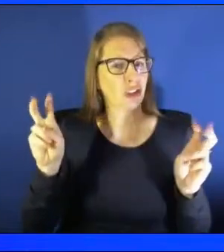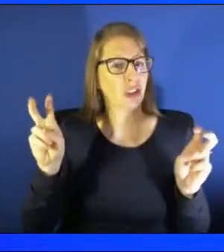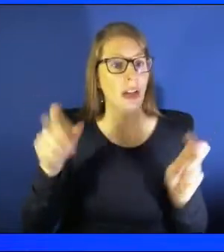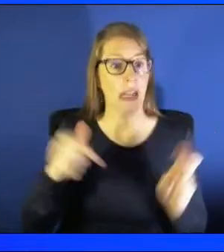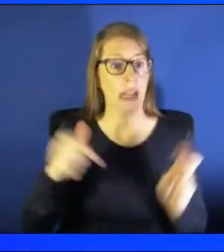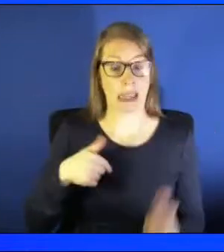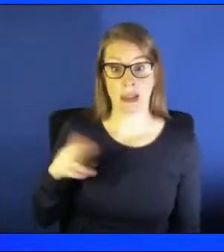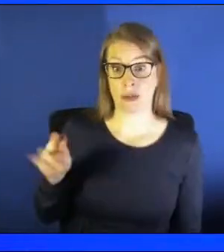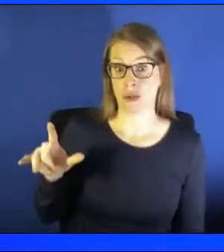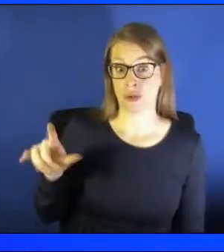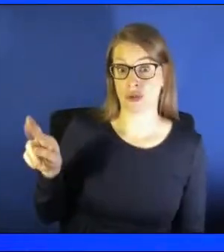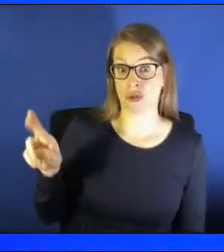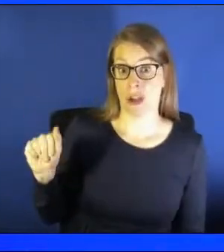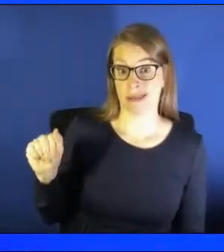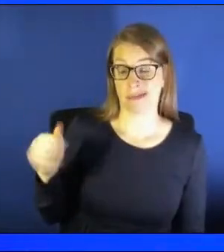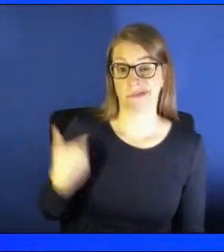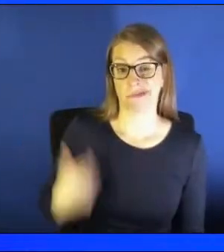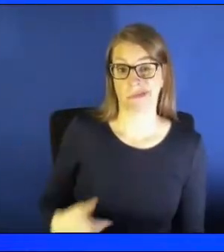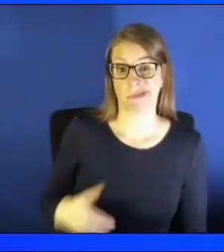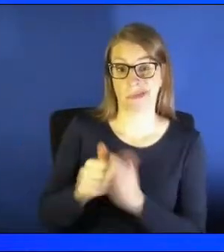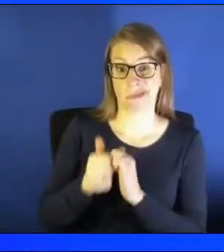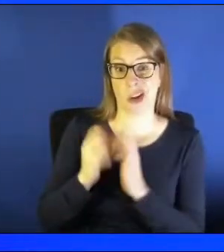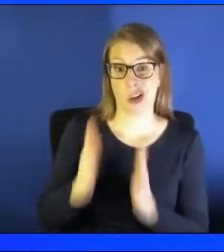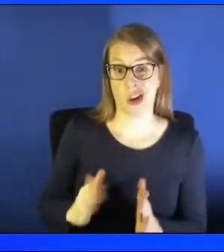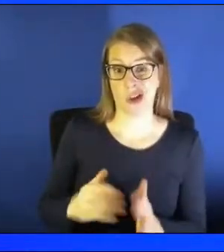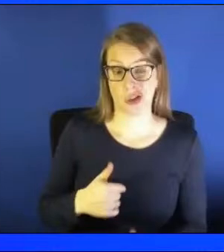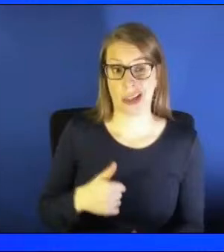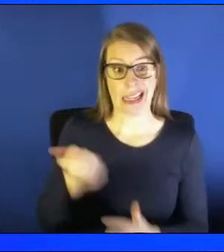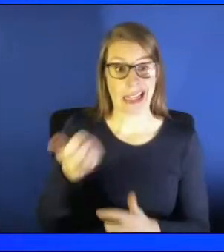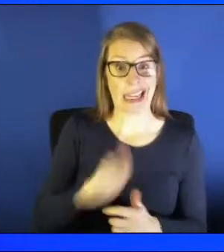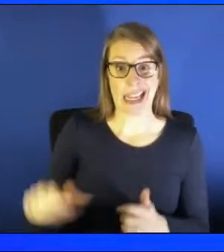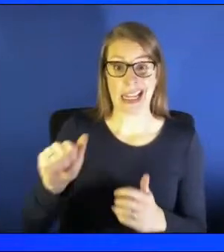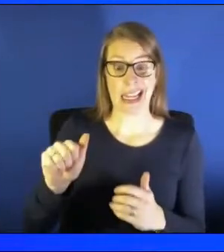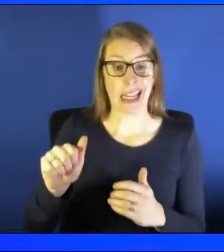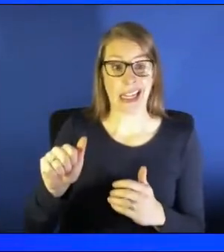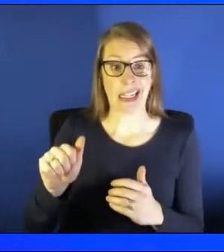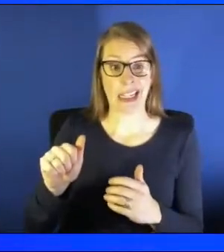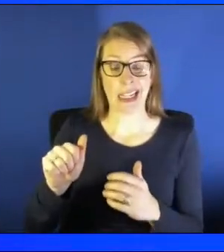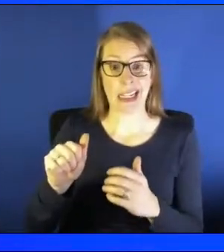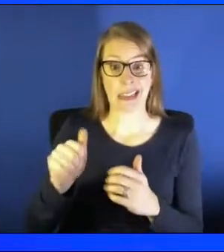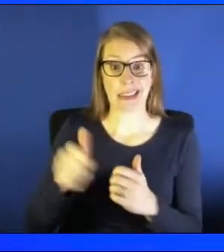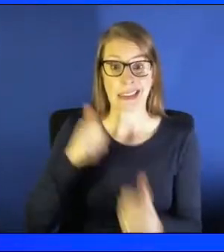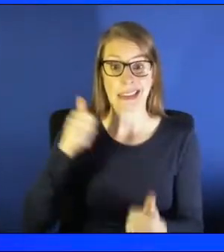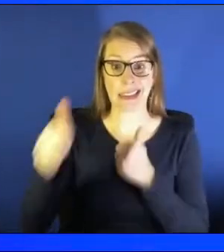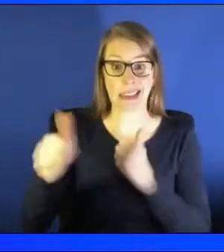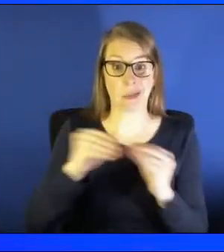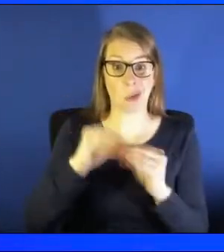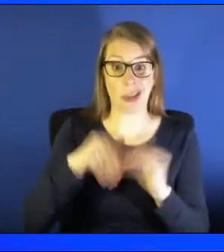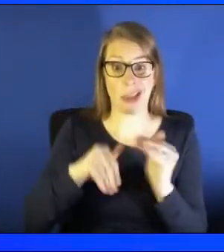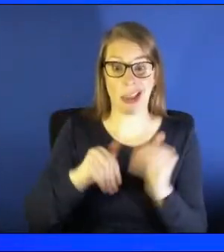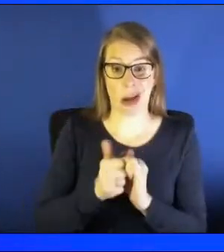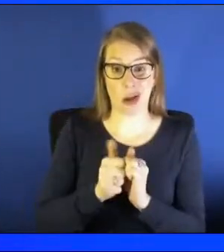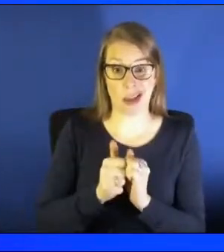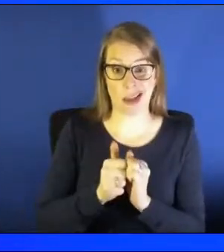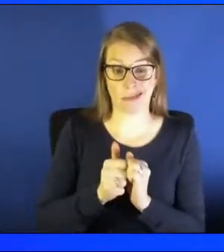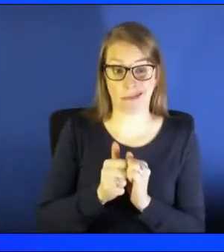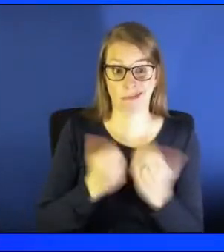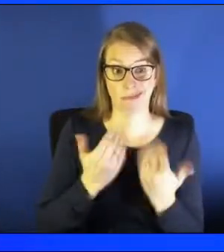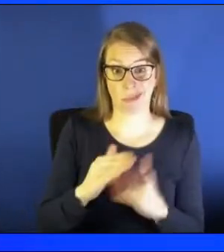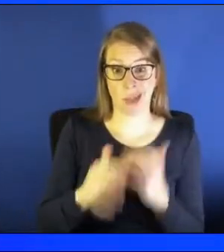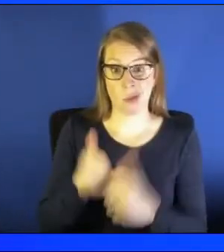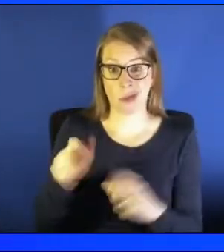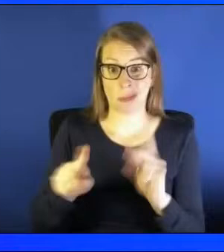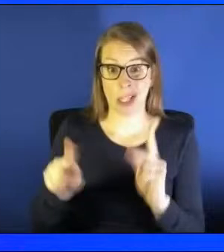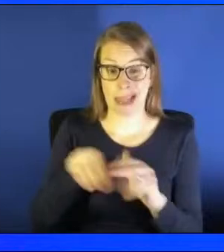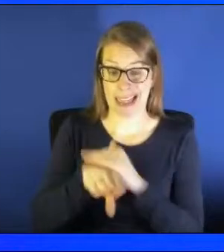It means just that, any distance greater than a marathon. So for most individuals, sort of the entry